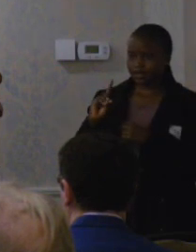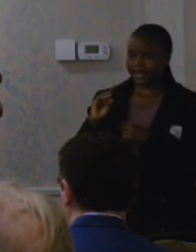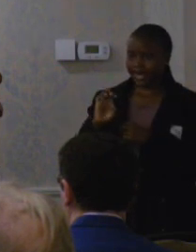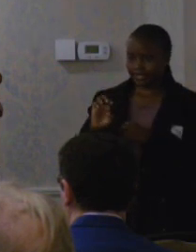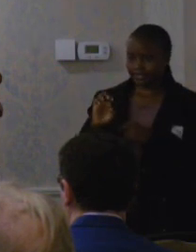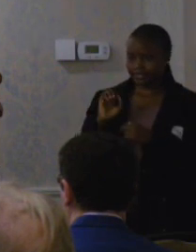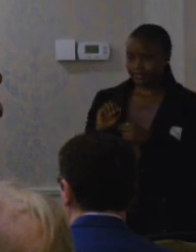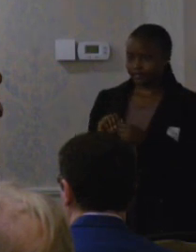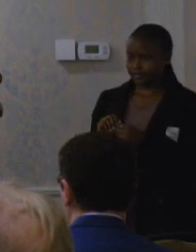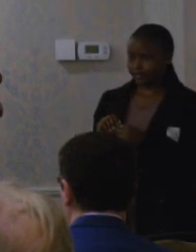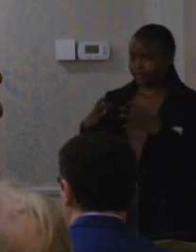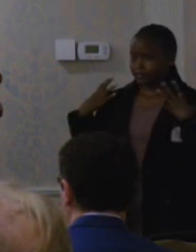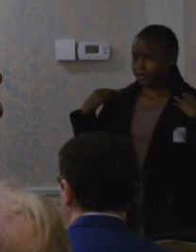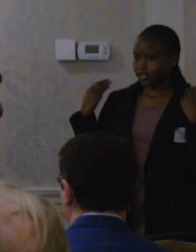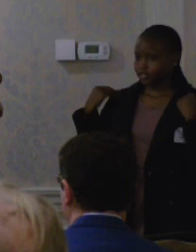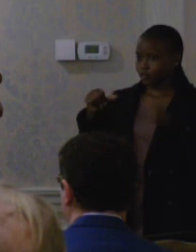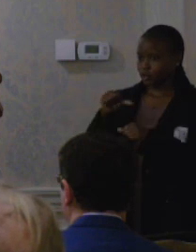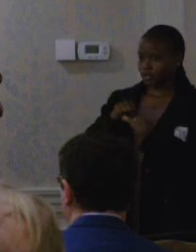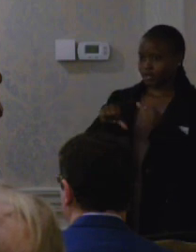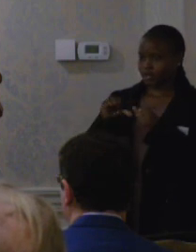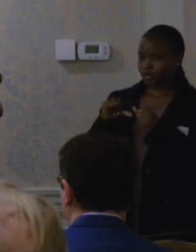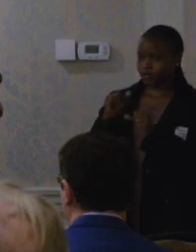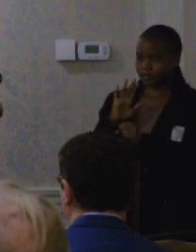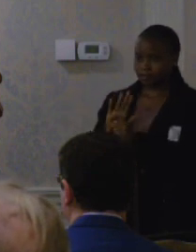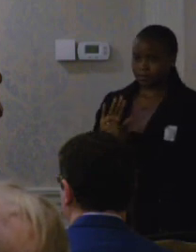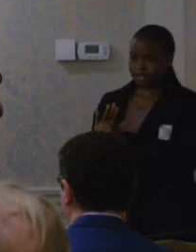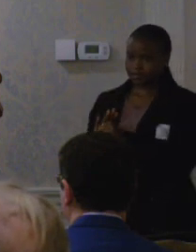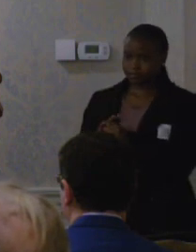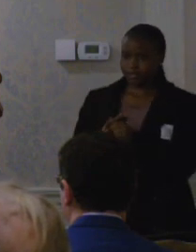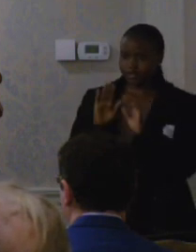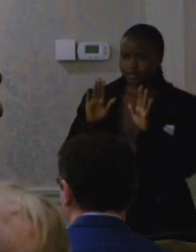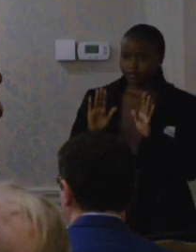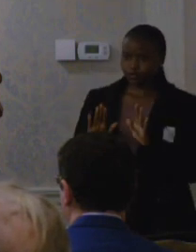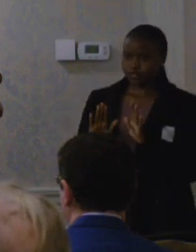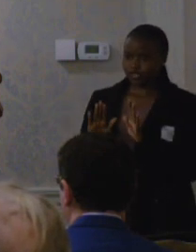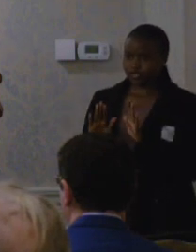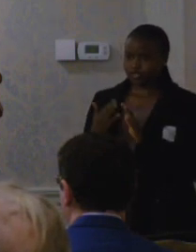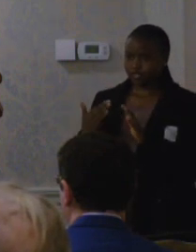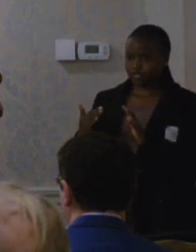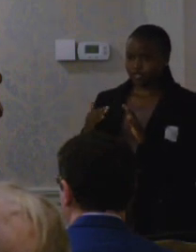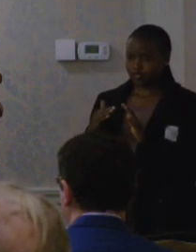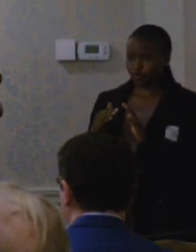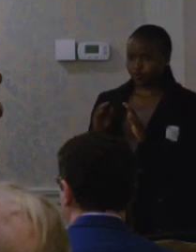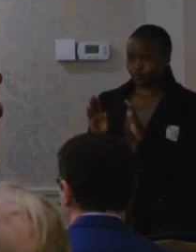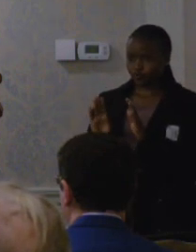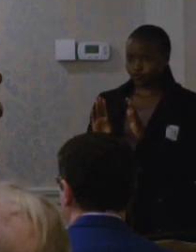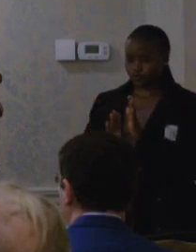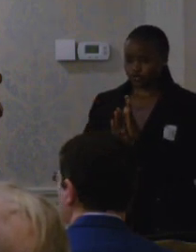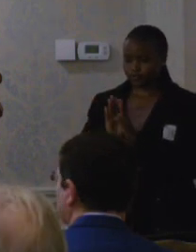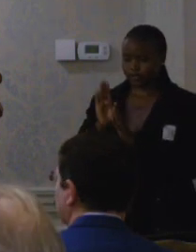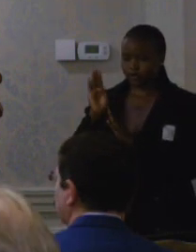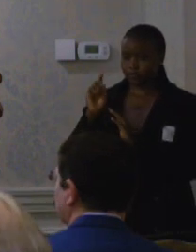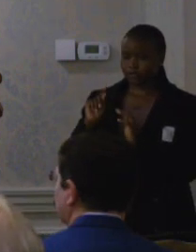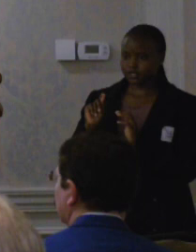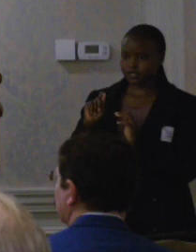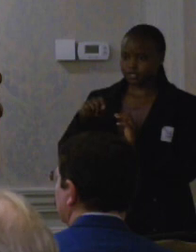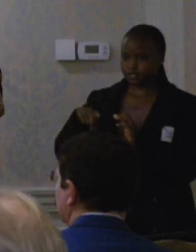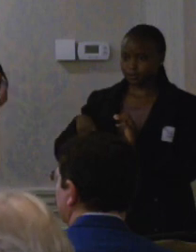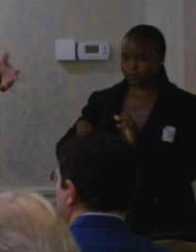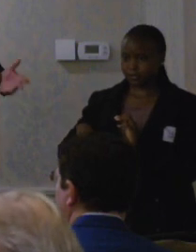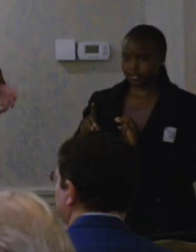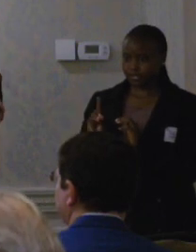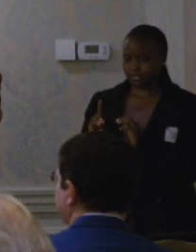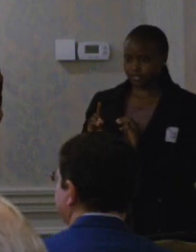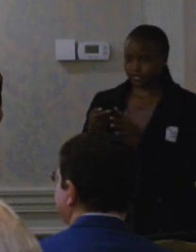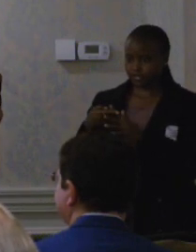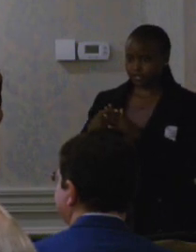guidance in around a number of key phases of developing continuous professional development, starting from